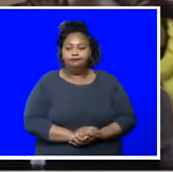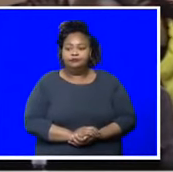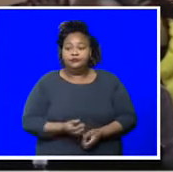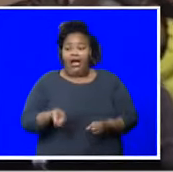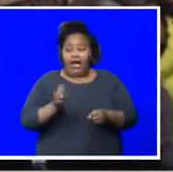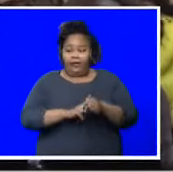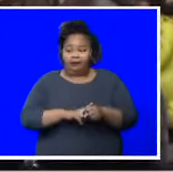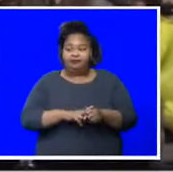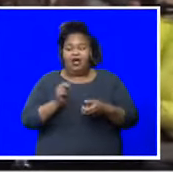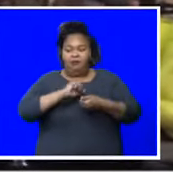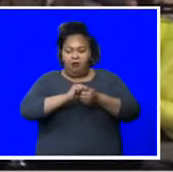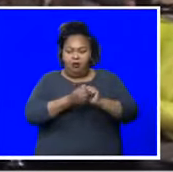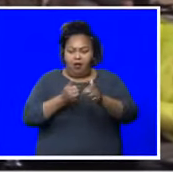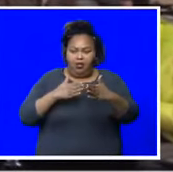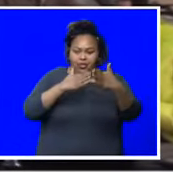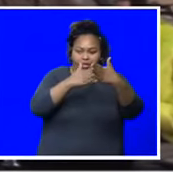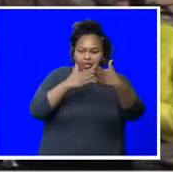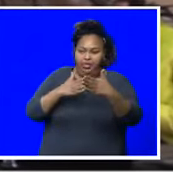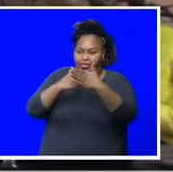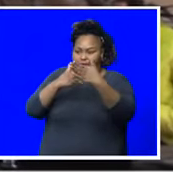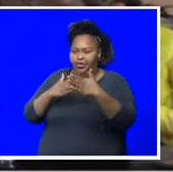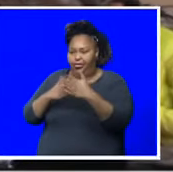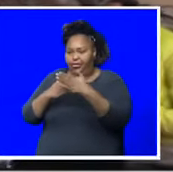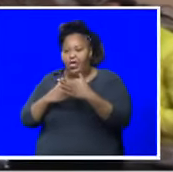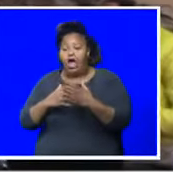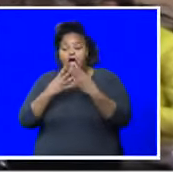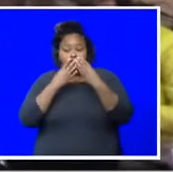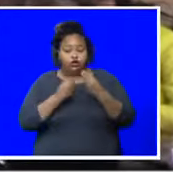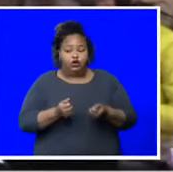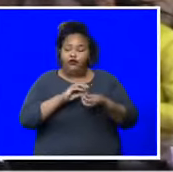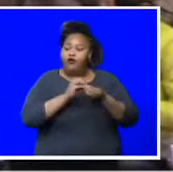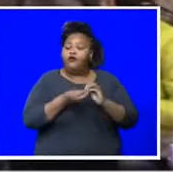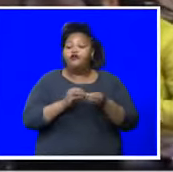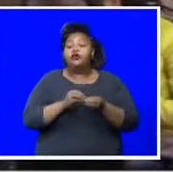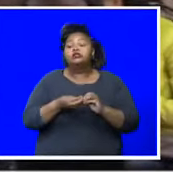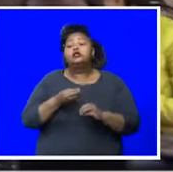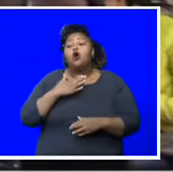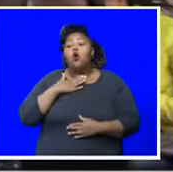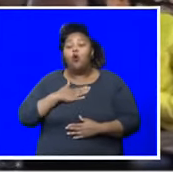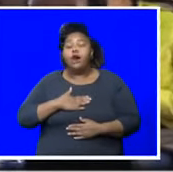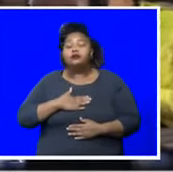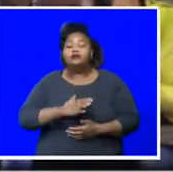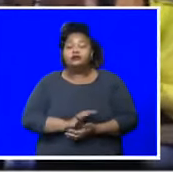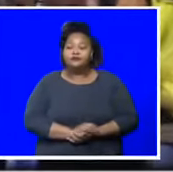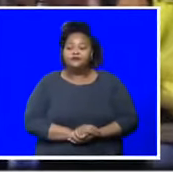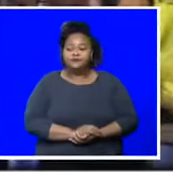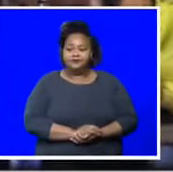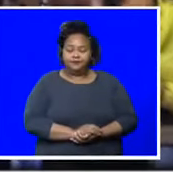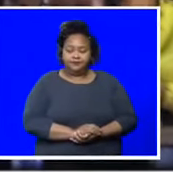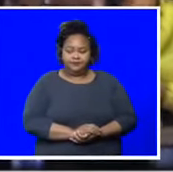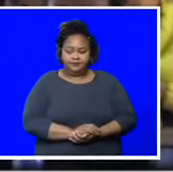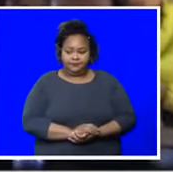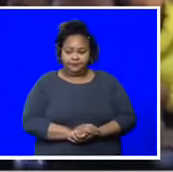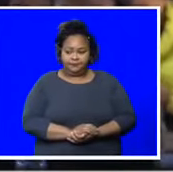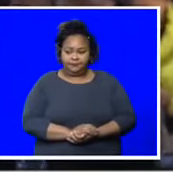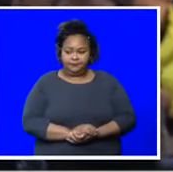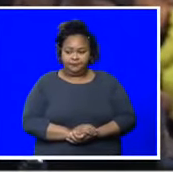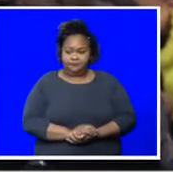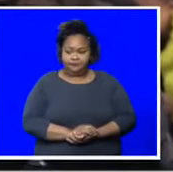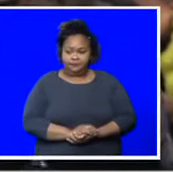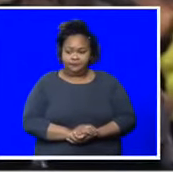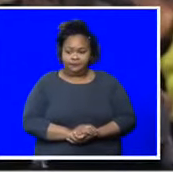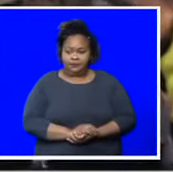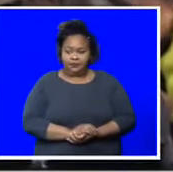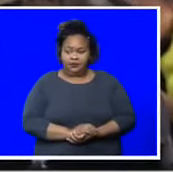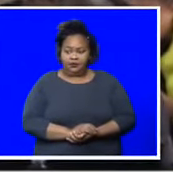barriers that have been identified by our customers, in this case the business community. Kunama amendments ke